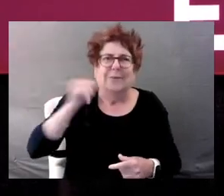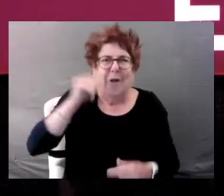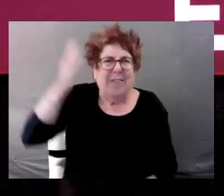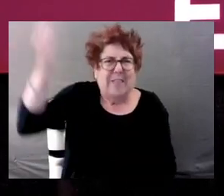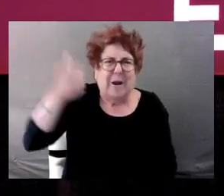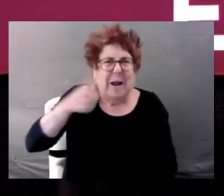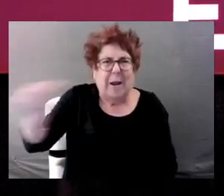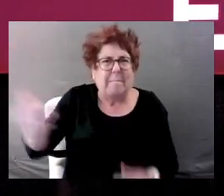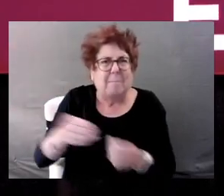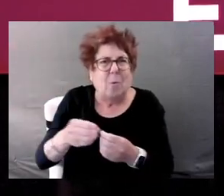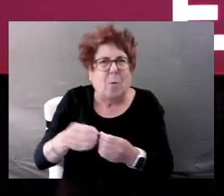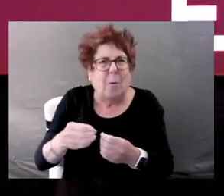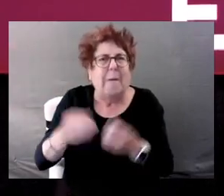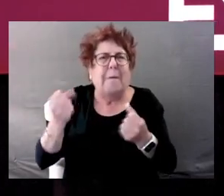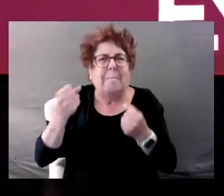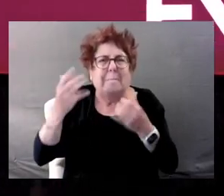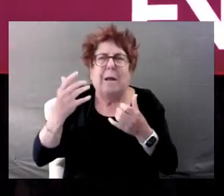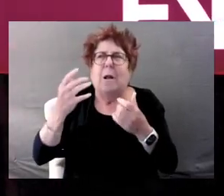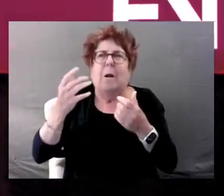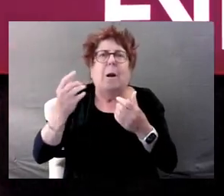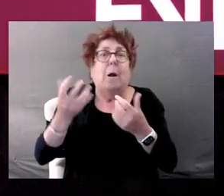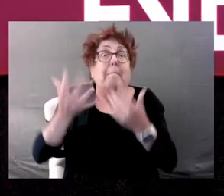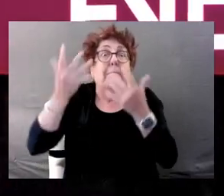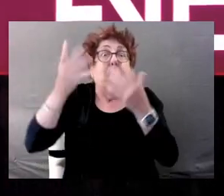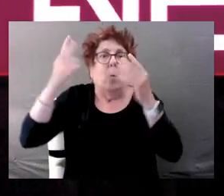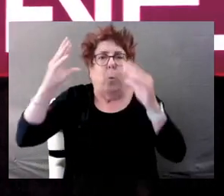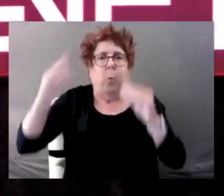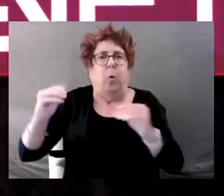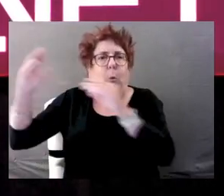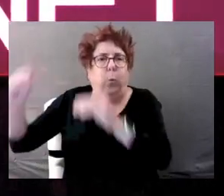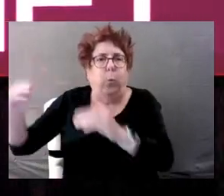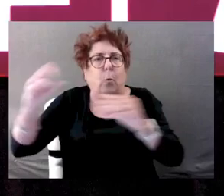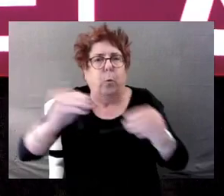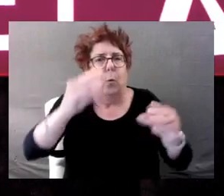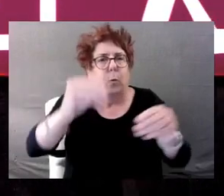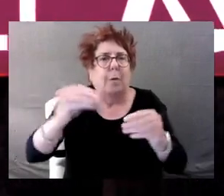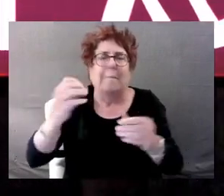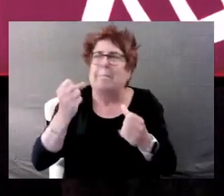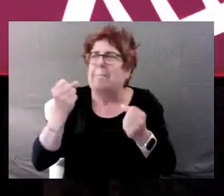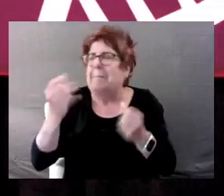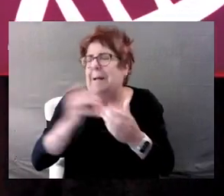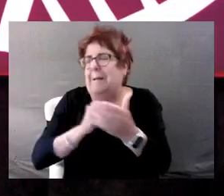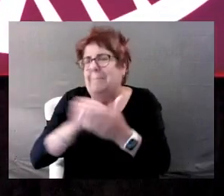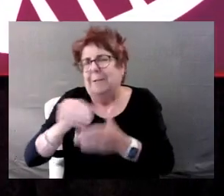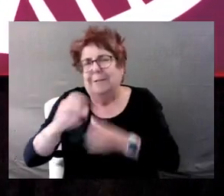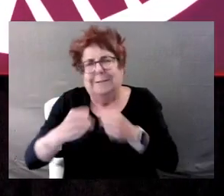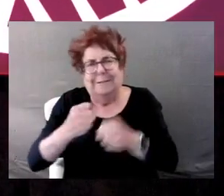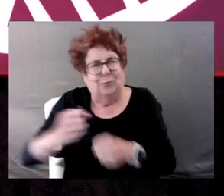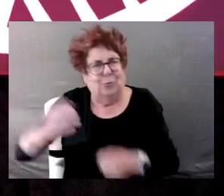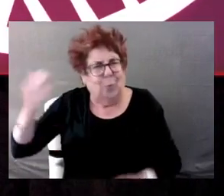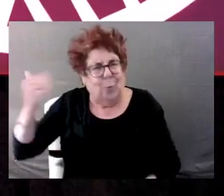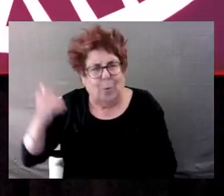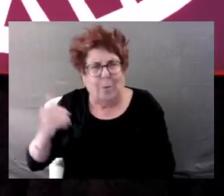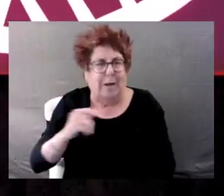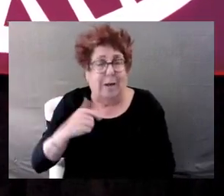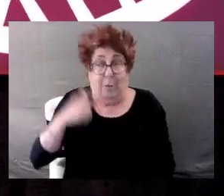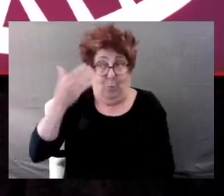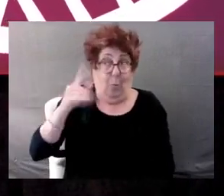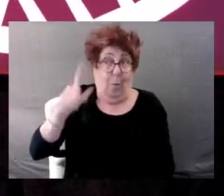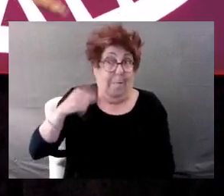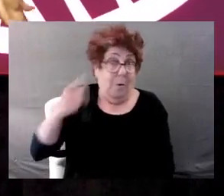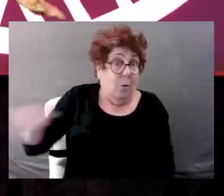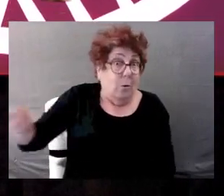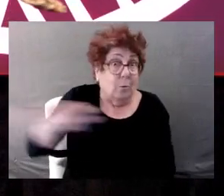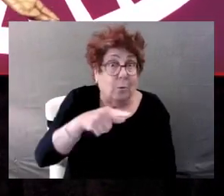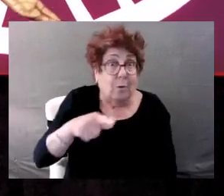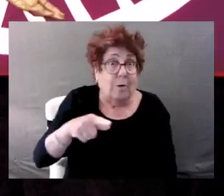phantom stars. The bottom line is, I don't know about y'all, right? But it doesn't matter who is trying to take somebody back. I